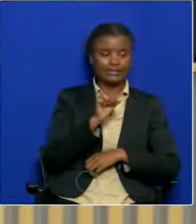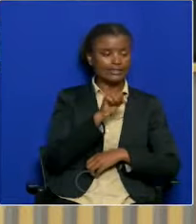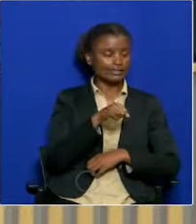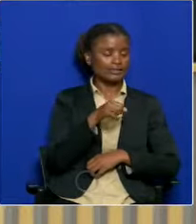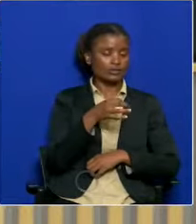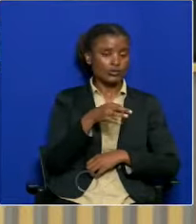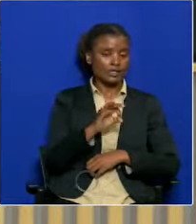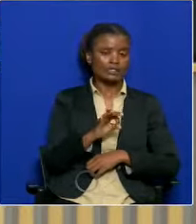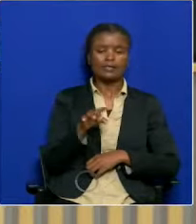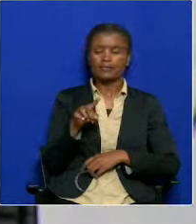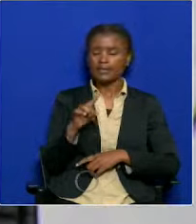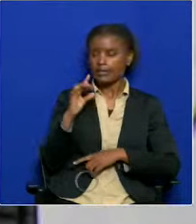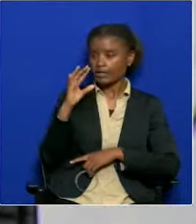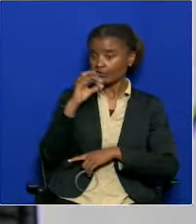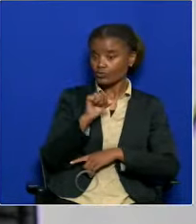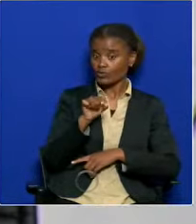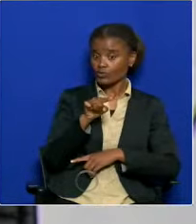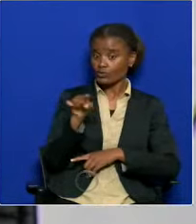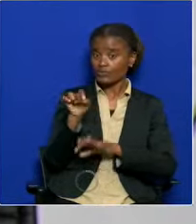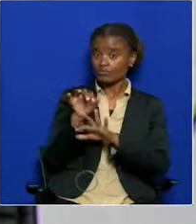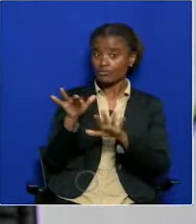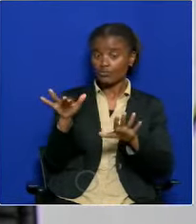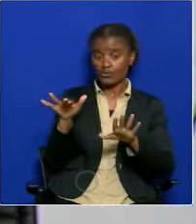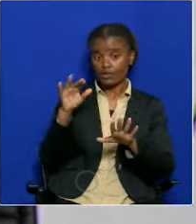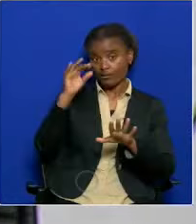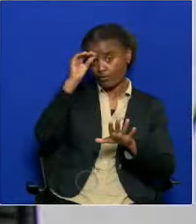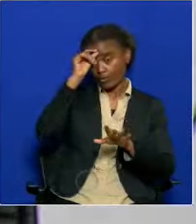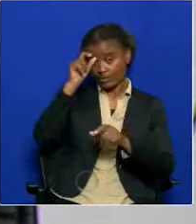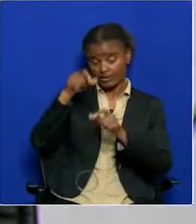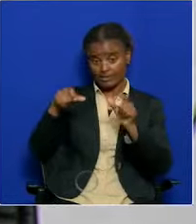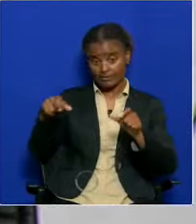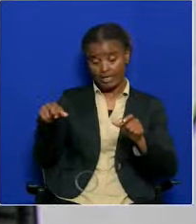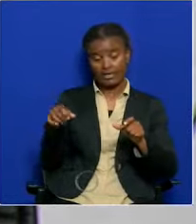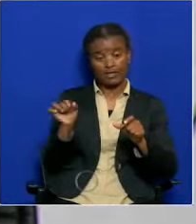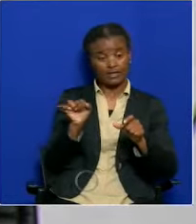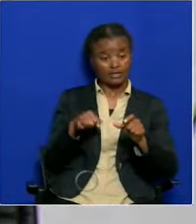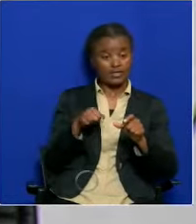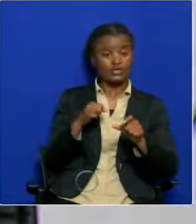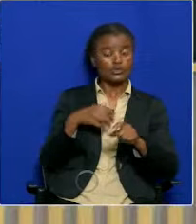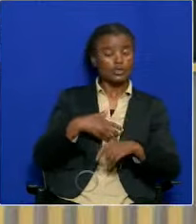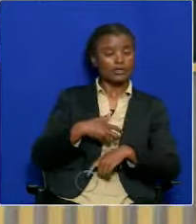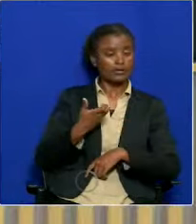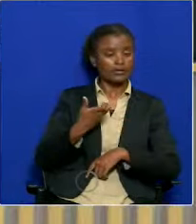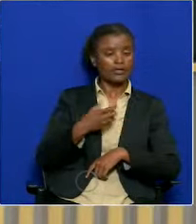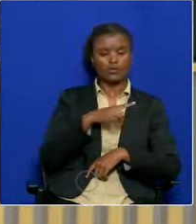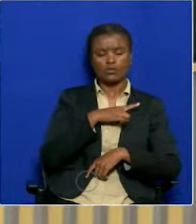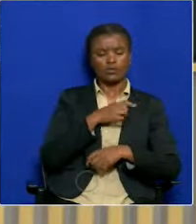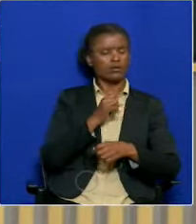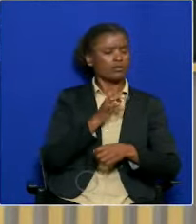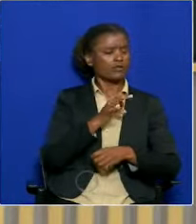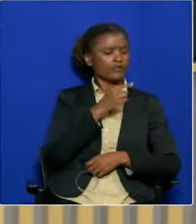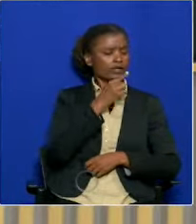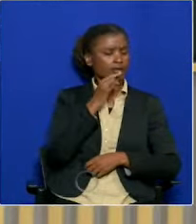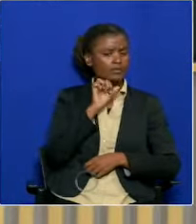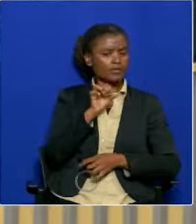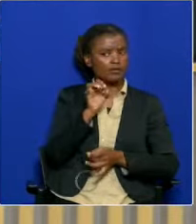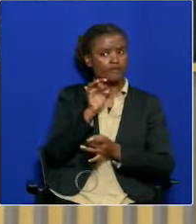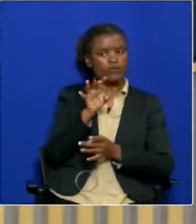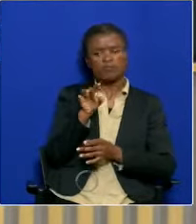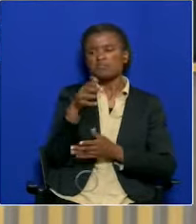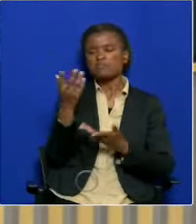policemen. That's why it upset you. Because if he mentioned your name to a random person, you would have no reason to be upset.